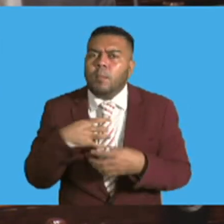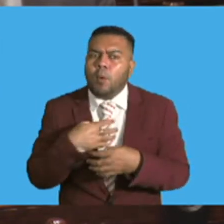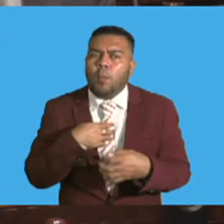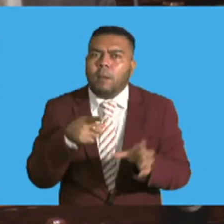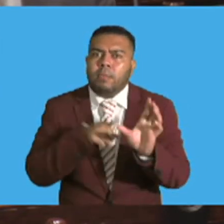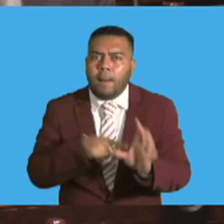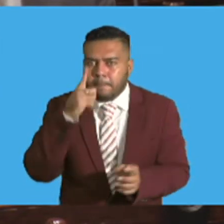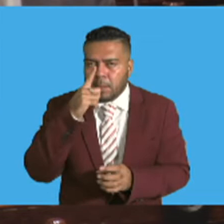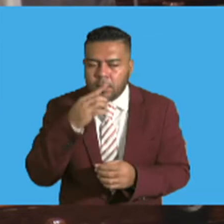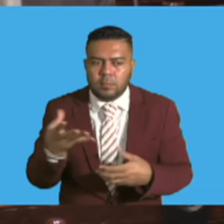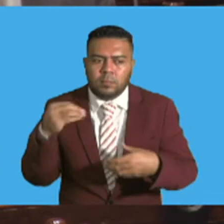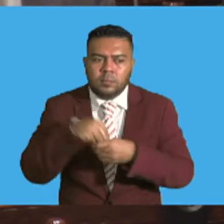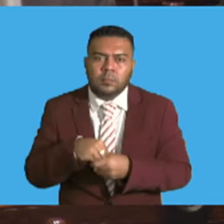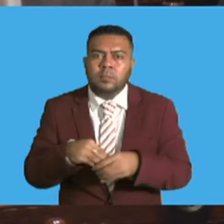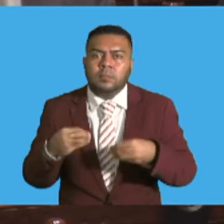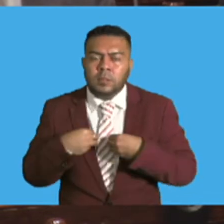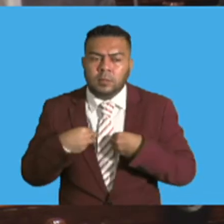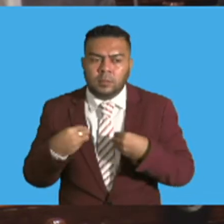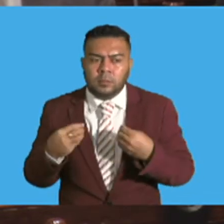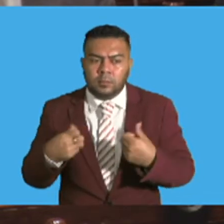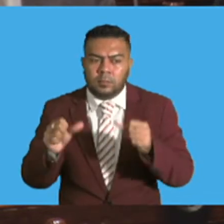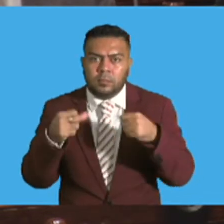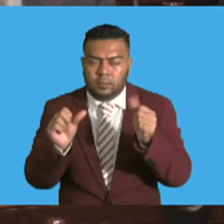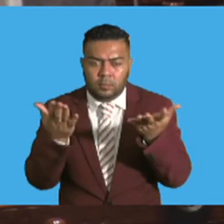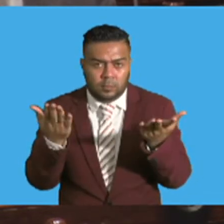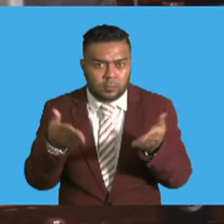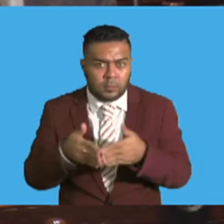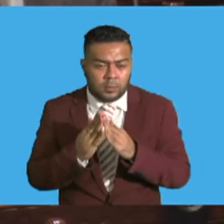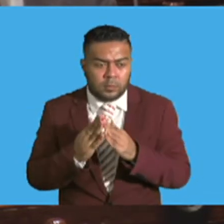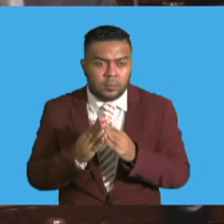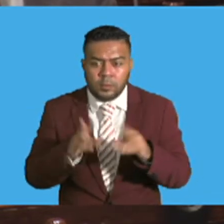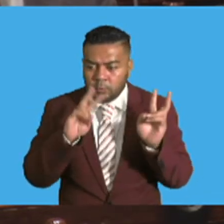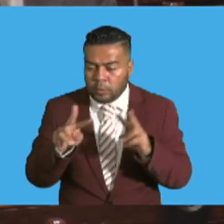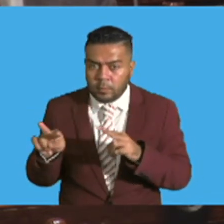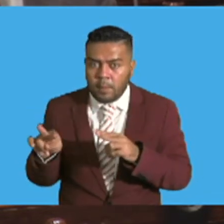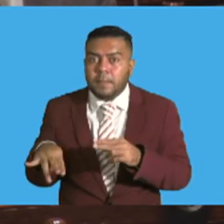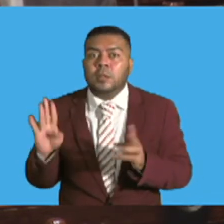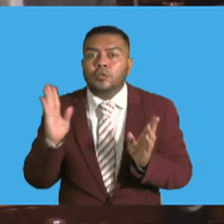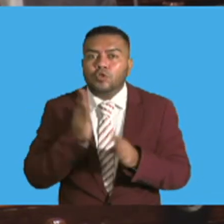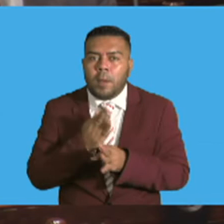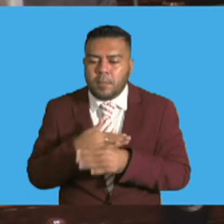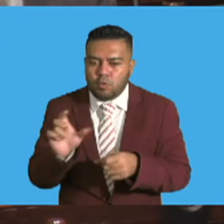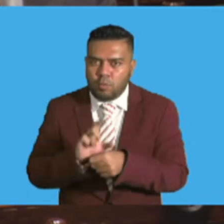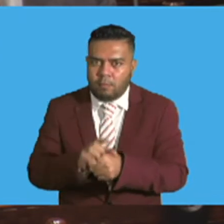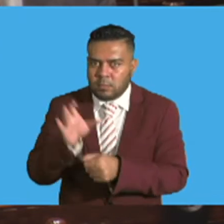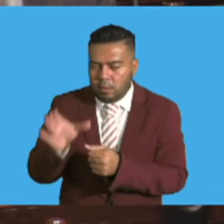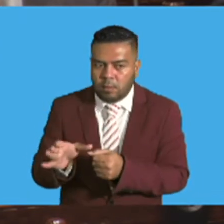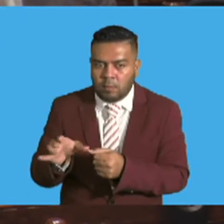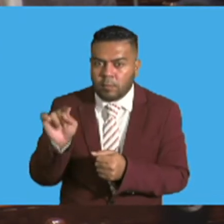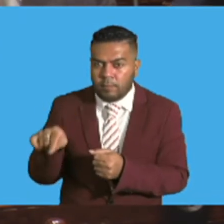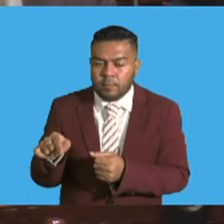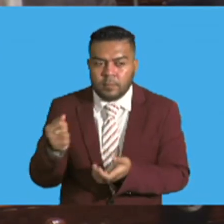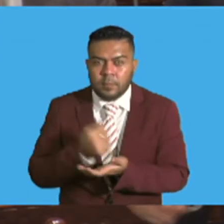into business. As we know, we've said that young people should not only be job seekers, but they should also be job creators. And there's a number of initiatives